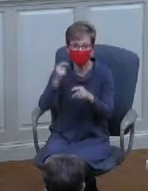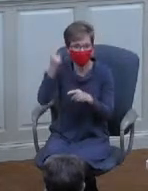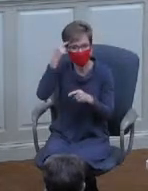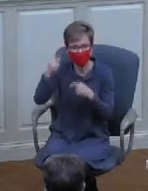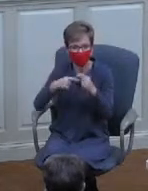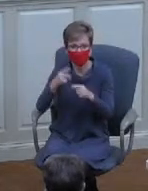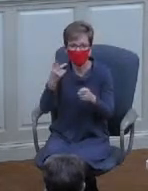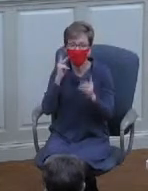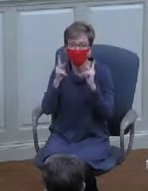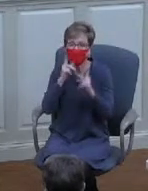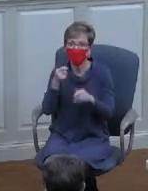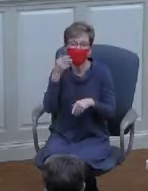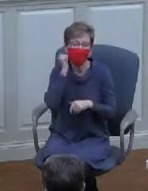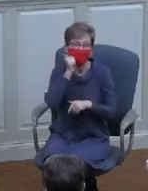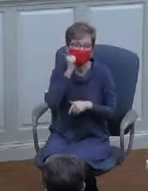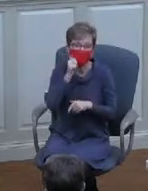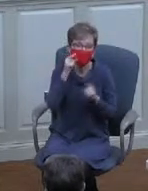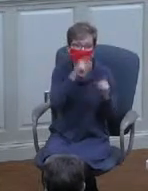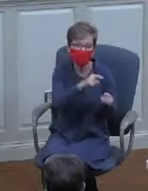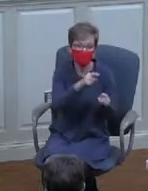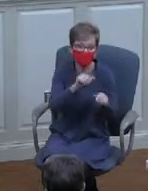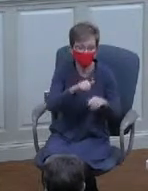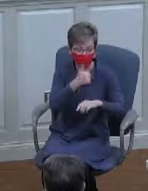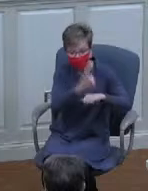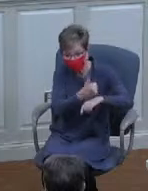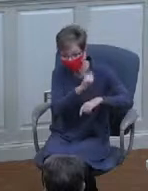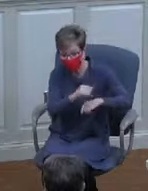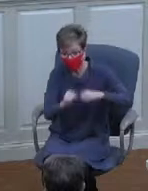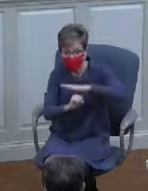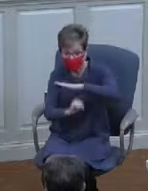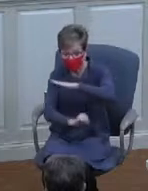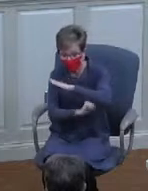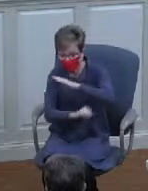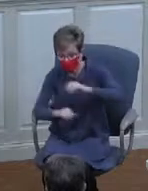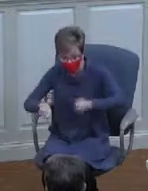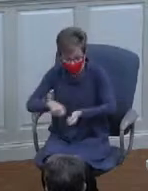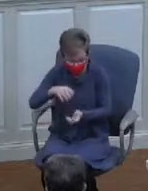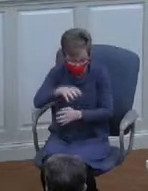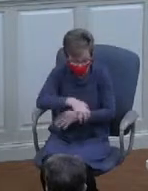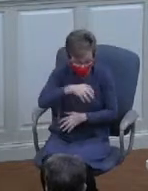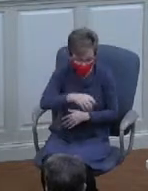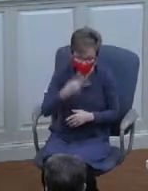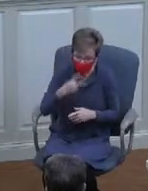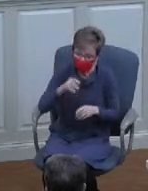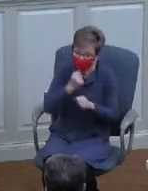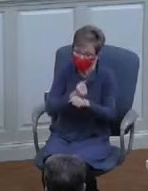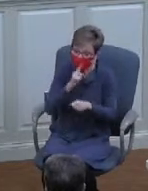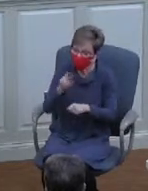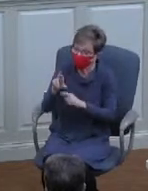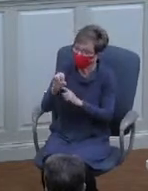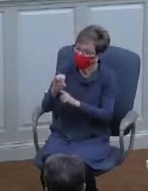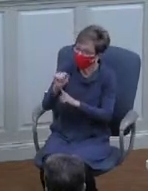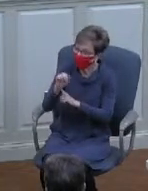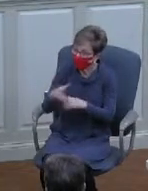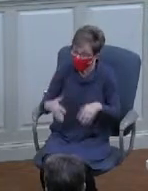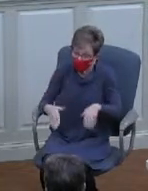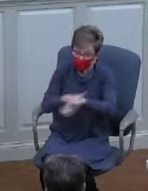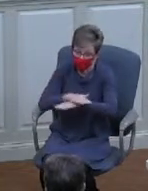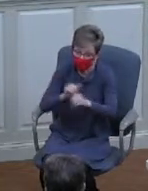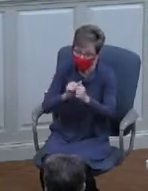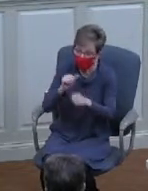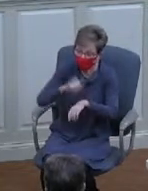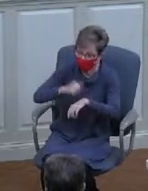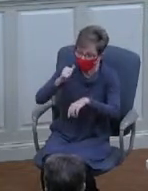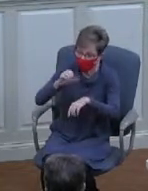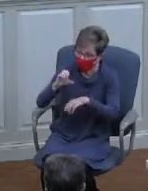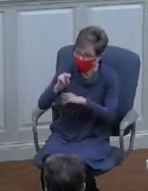ones every day while they're preparing these foundations, watching them install the rebar that gets covered with the concrete. So they're confirming that it's being